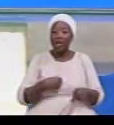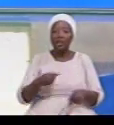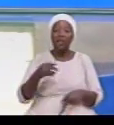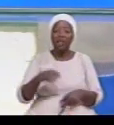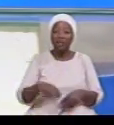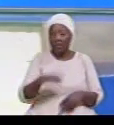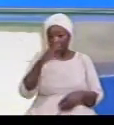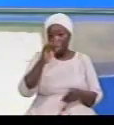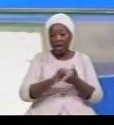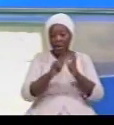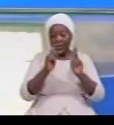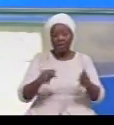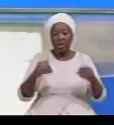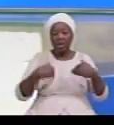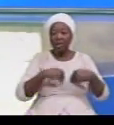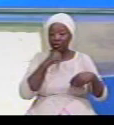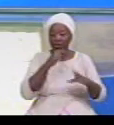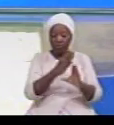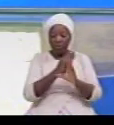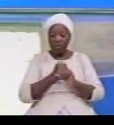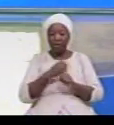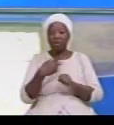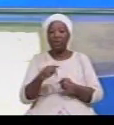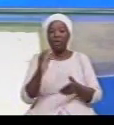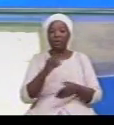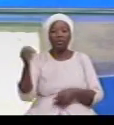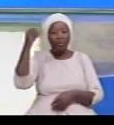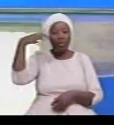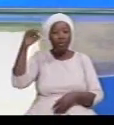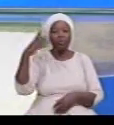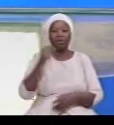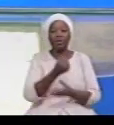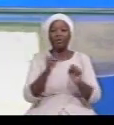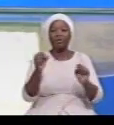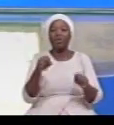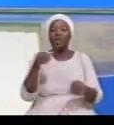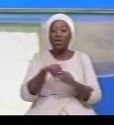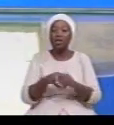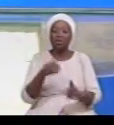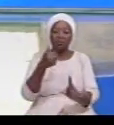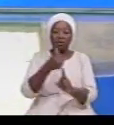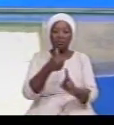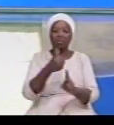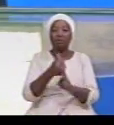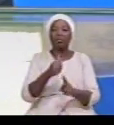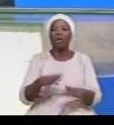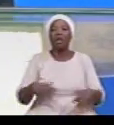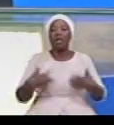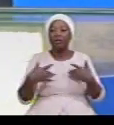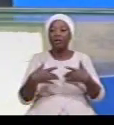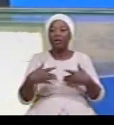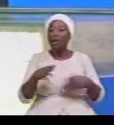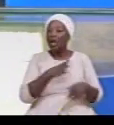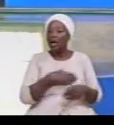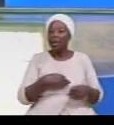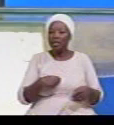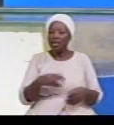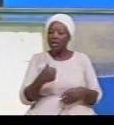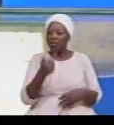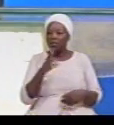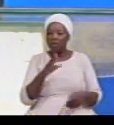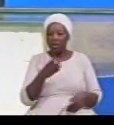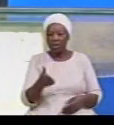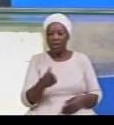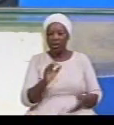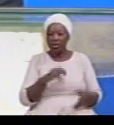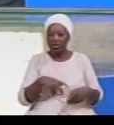received that grace of salvation in his own life? Anybody there trying to deliver the